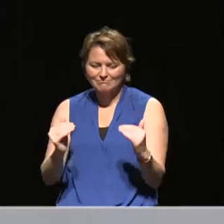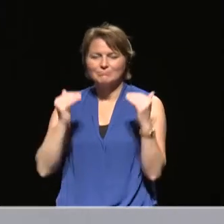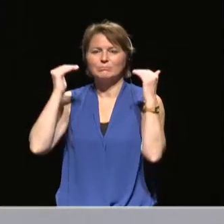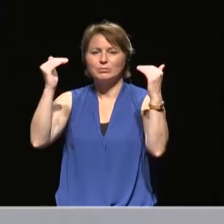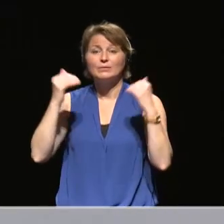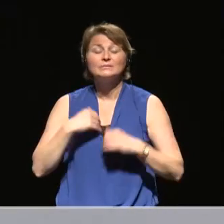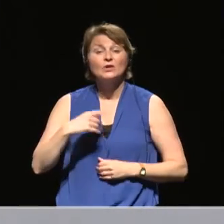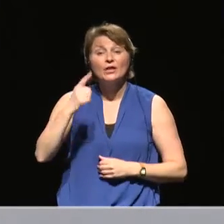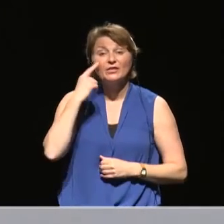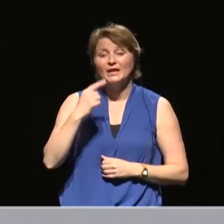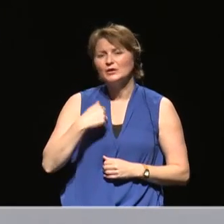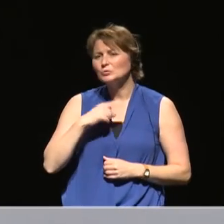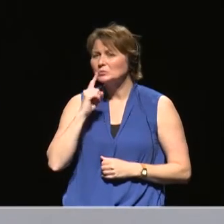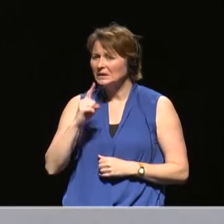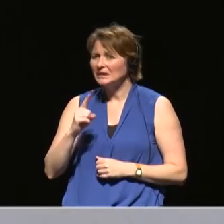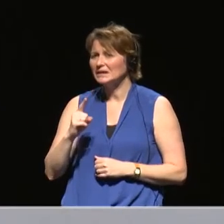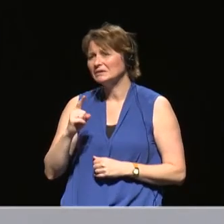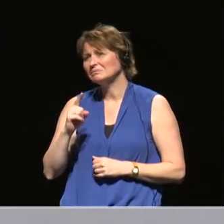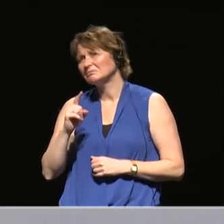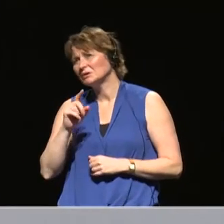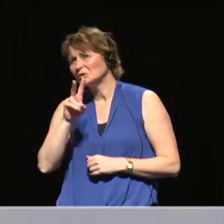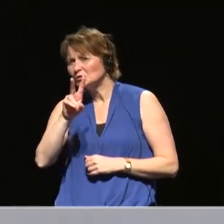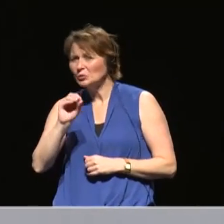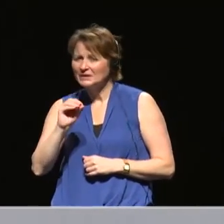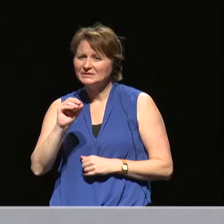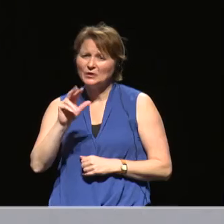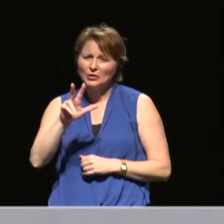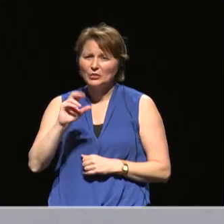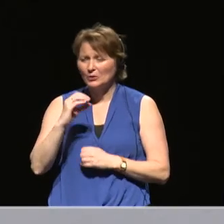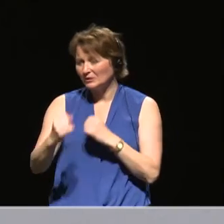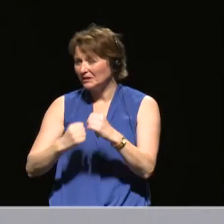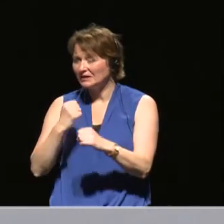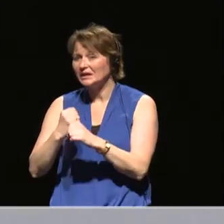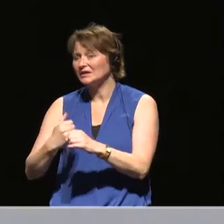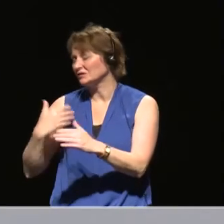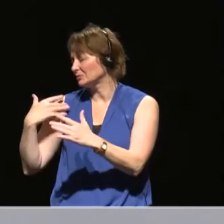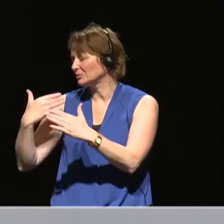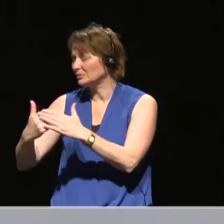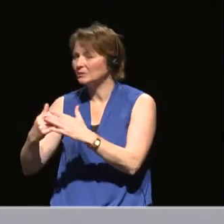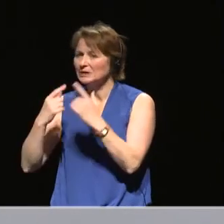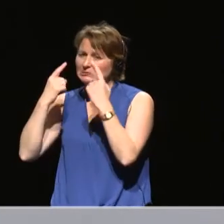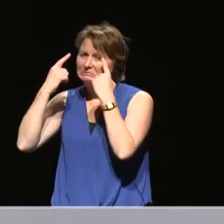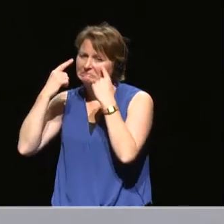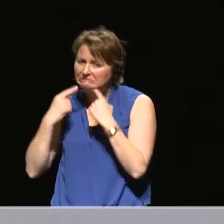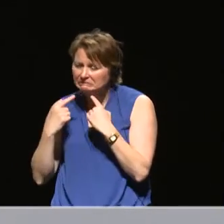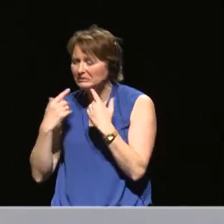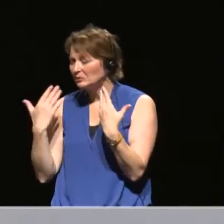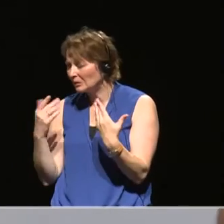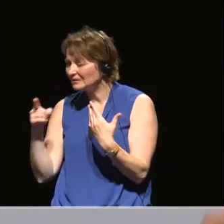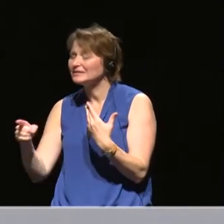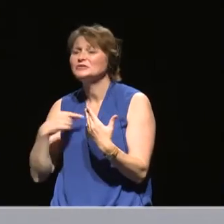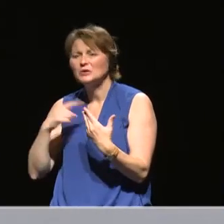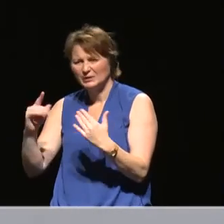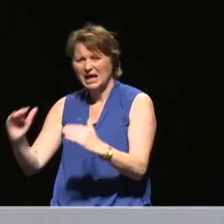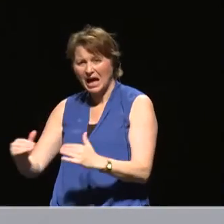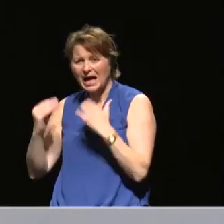development assistance in the last 20, 30 years has been the slashing of support for higher education in partner countries. It's